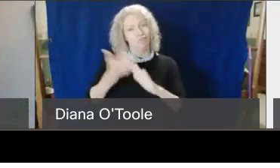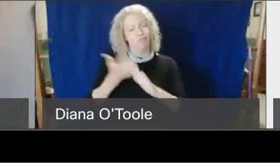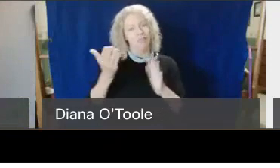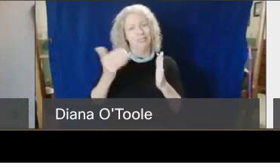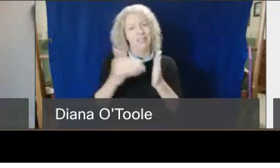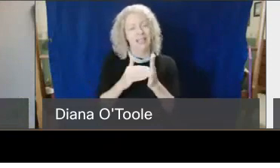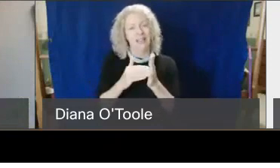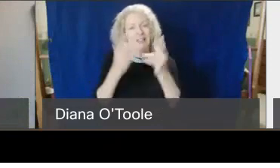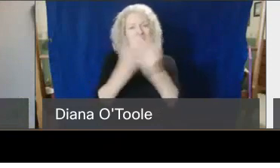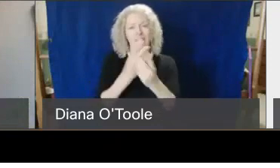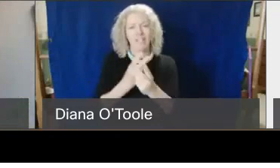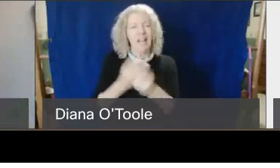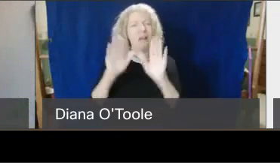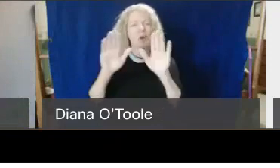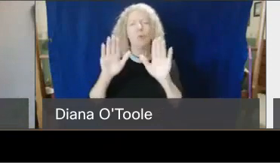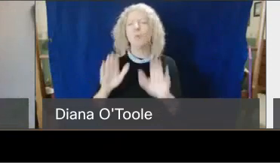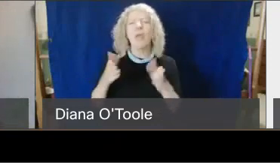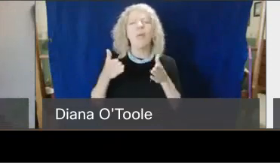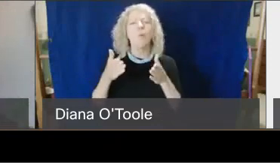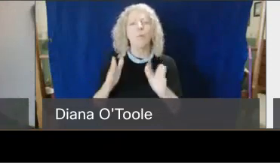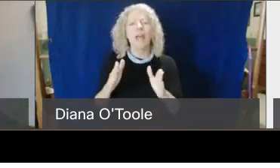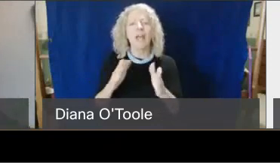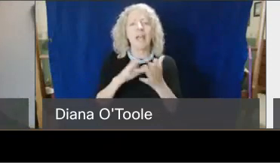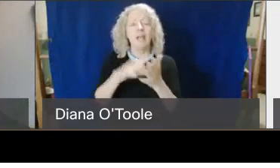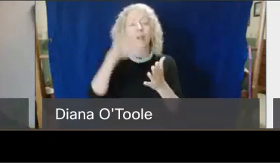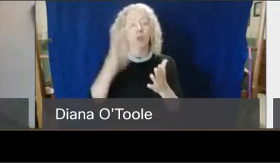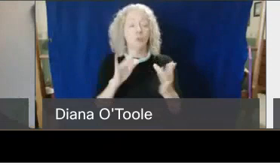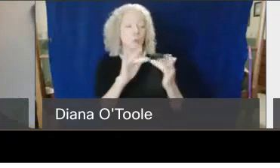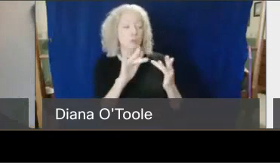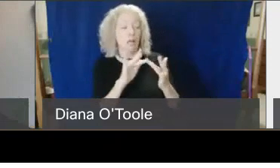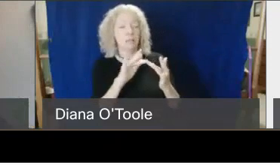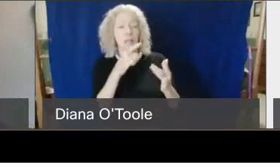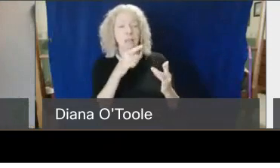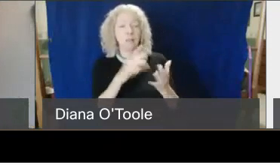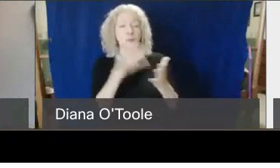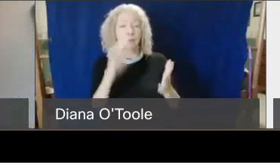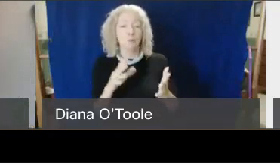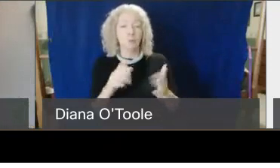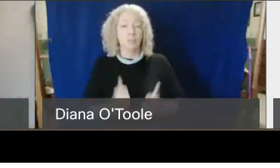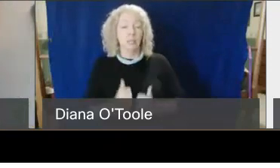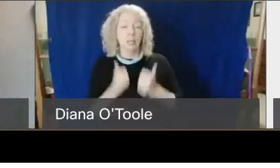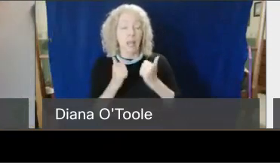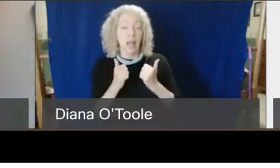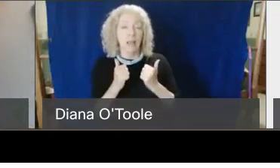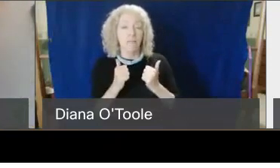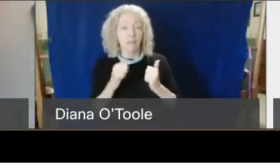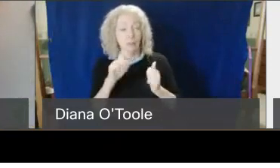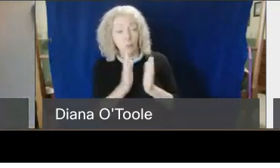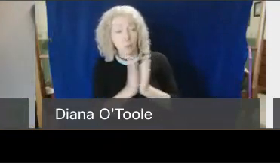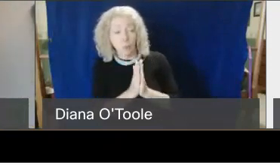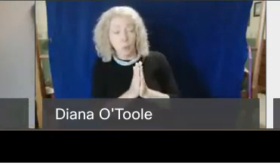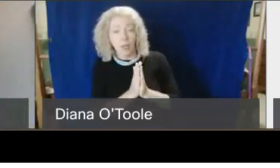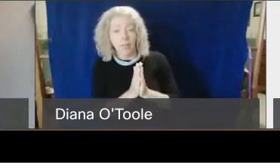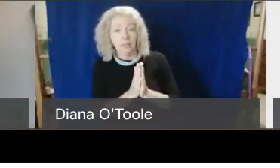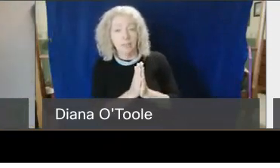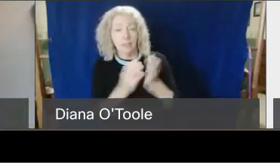great solution. So students can contact Student Life, they can request food support, and we can deliver it to